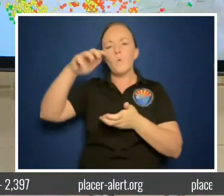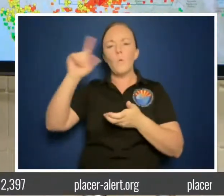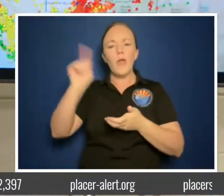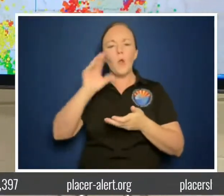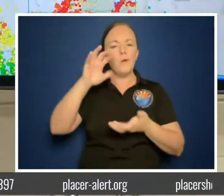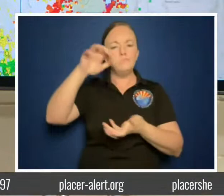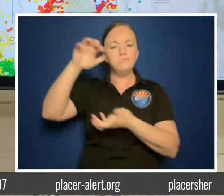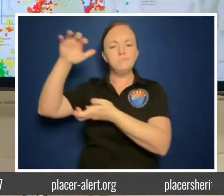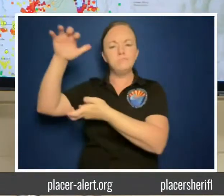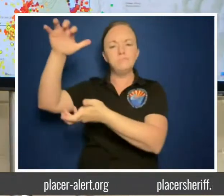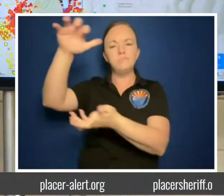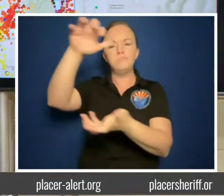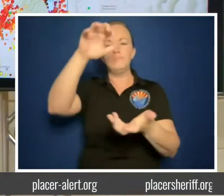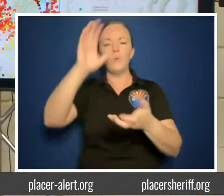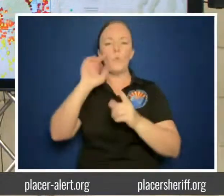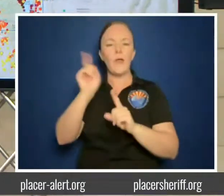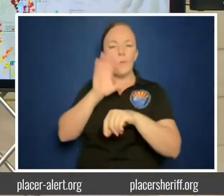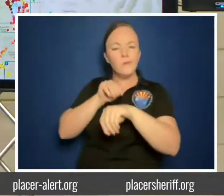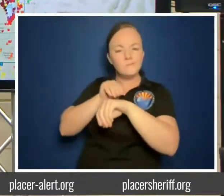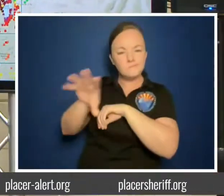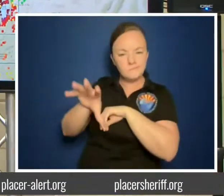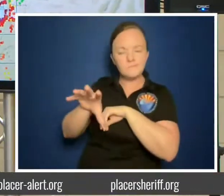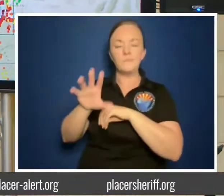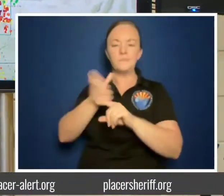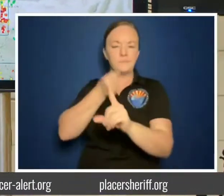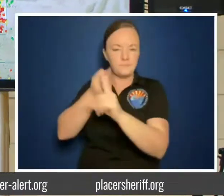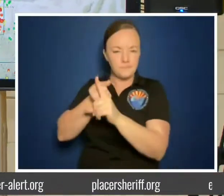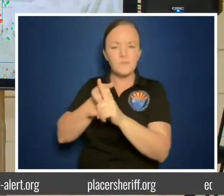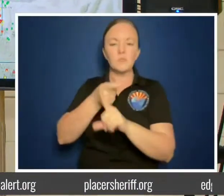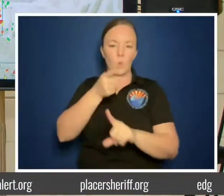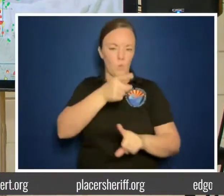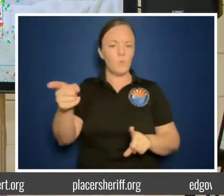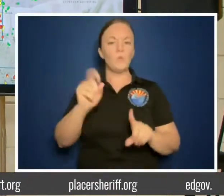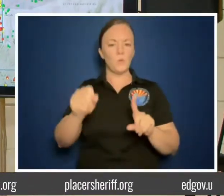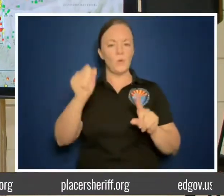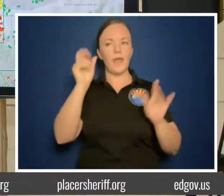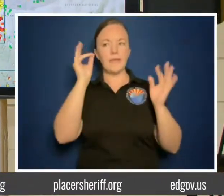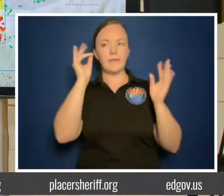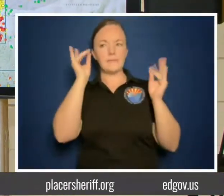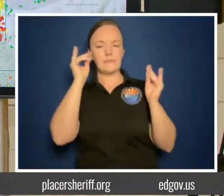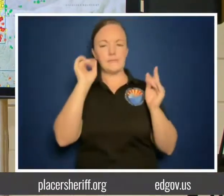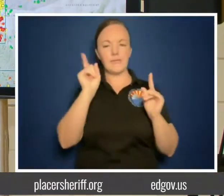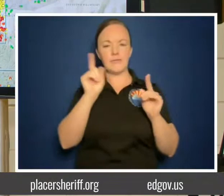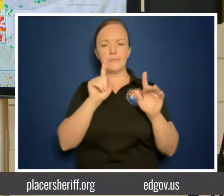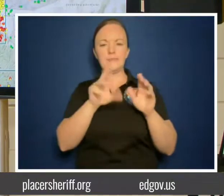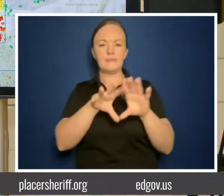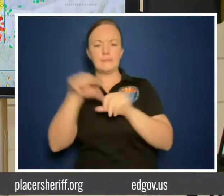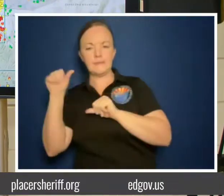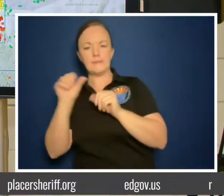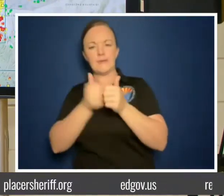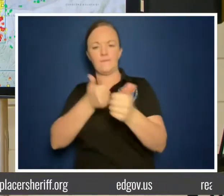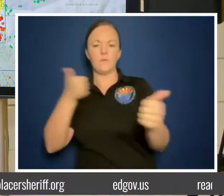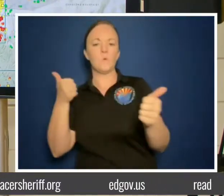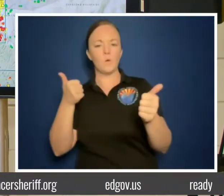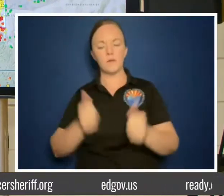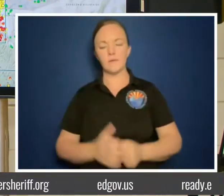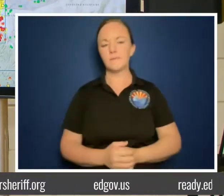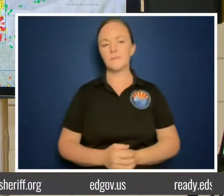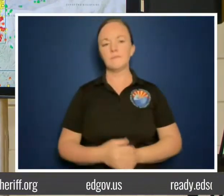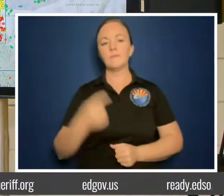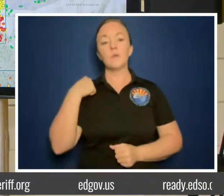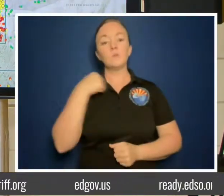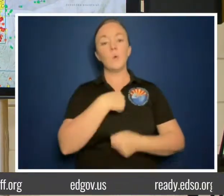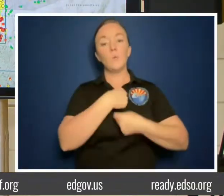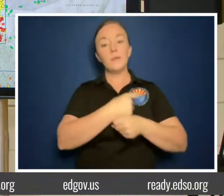the information you need to avoid it. And so the idea is that we create a set of tools, both interactive